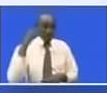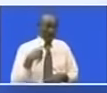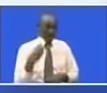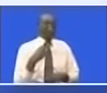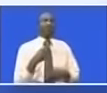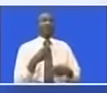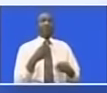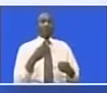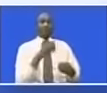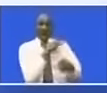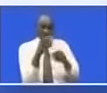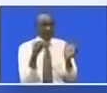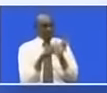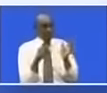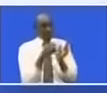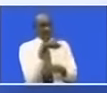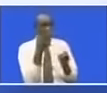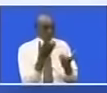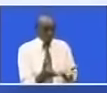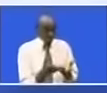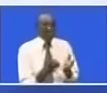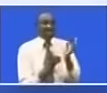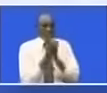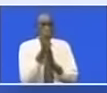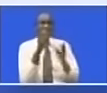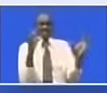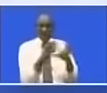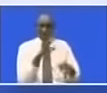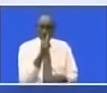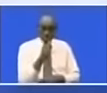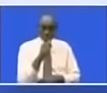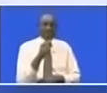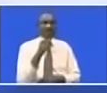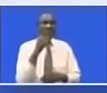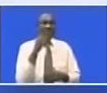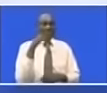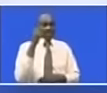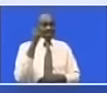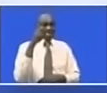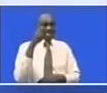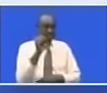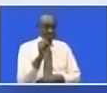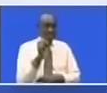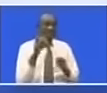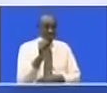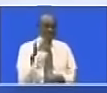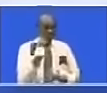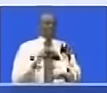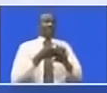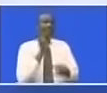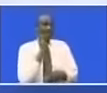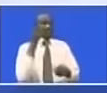between the Richmond Development Company from Houston, Texas, and TANESCO, and he had to